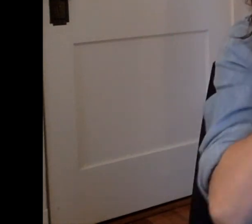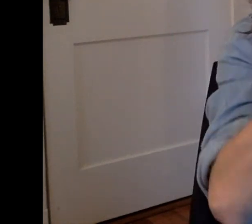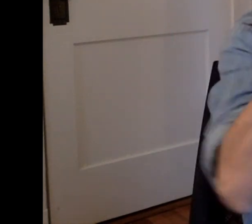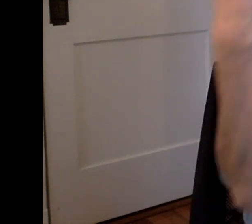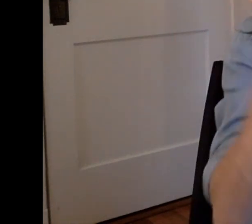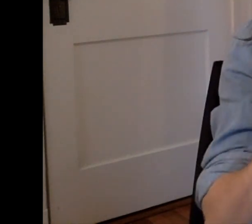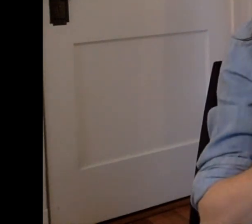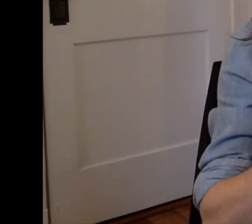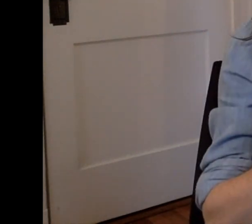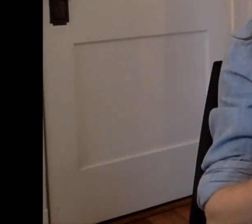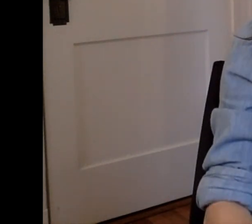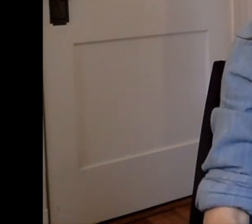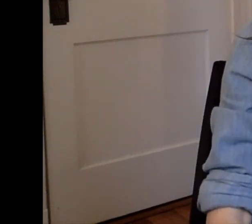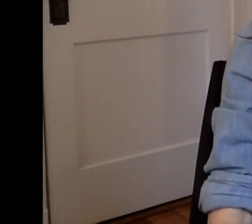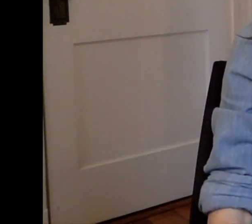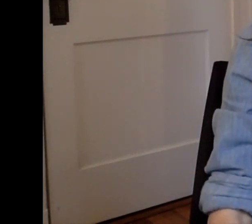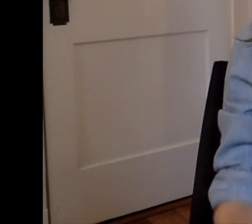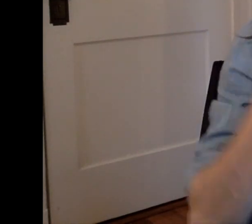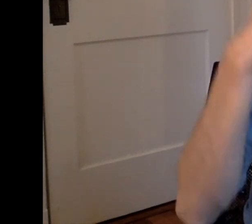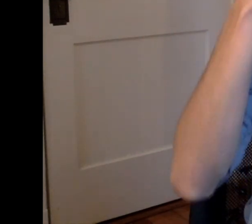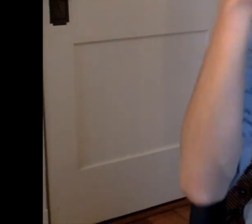line?